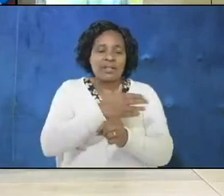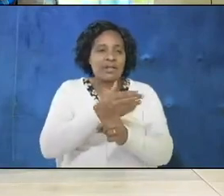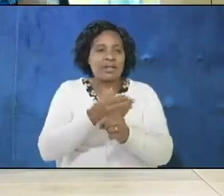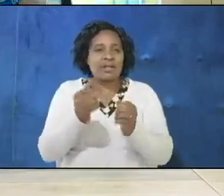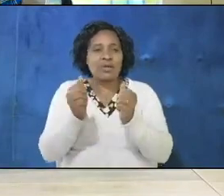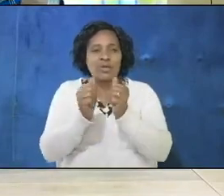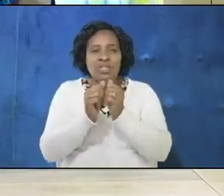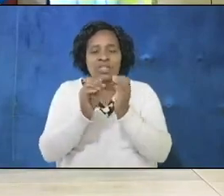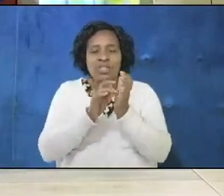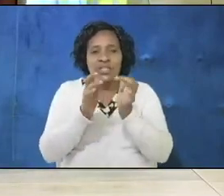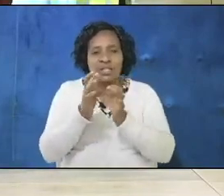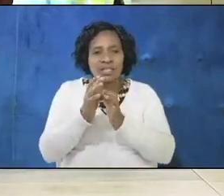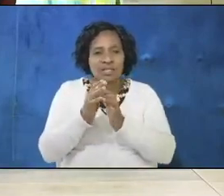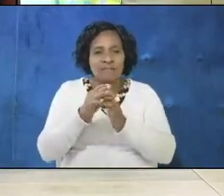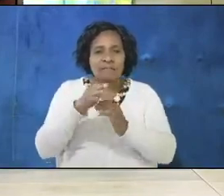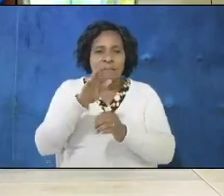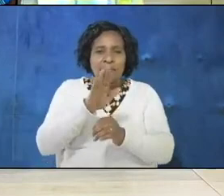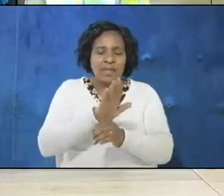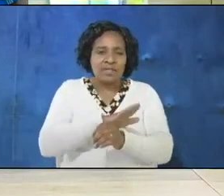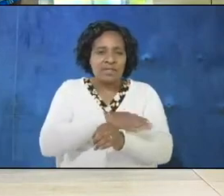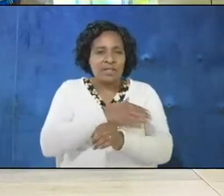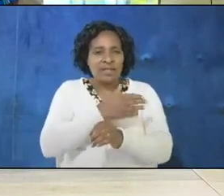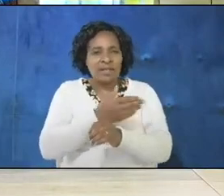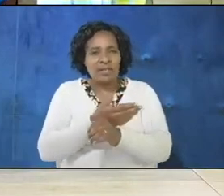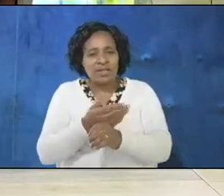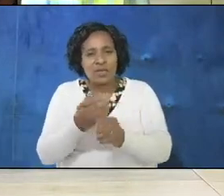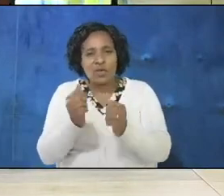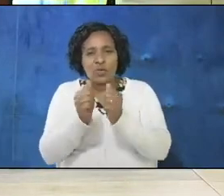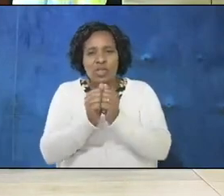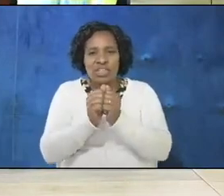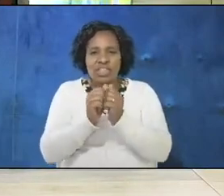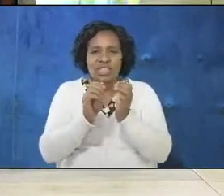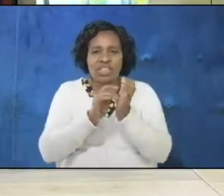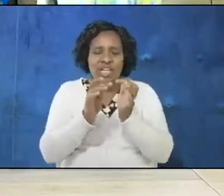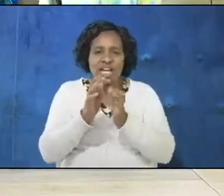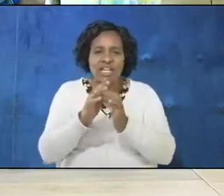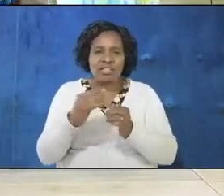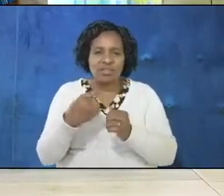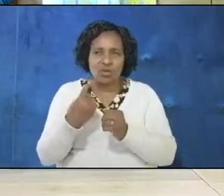Singing with Jesus, singing with Jesus